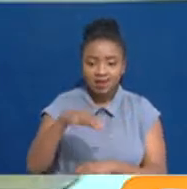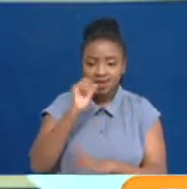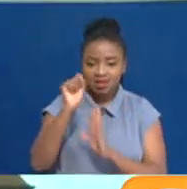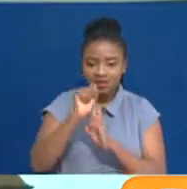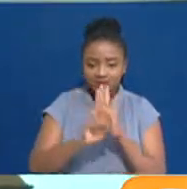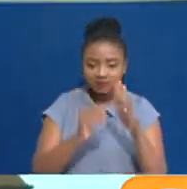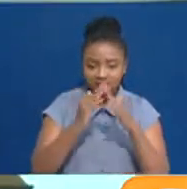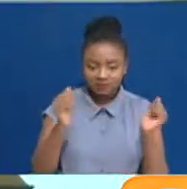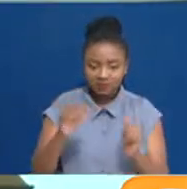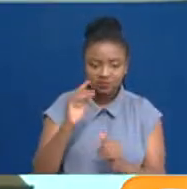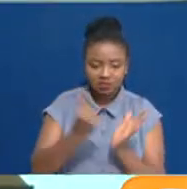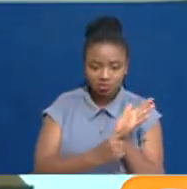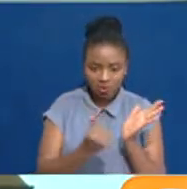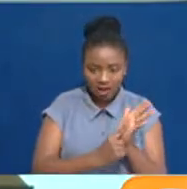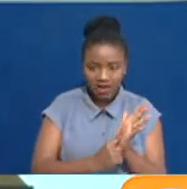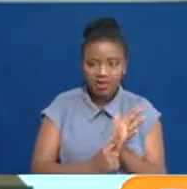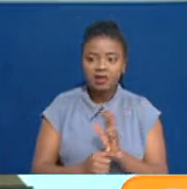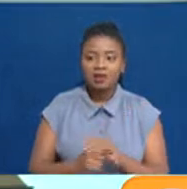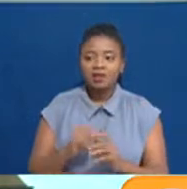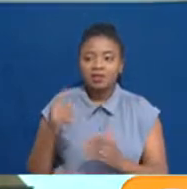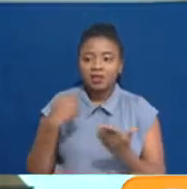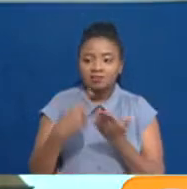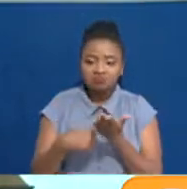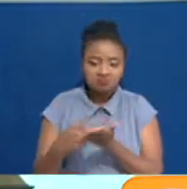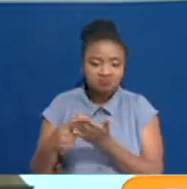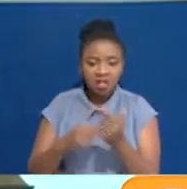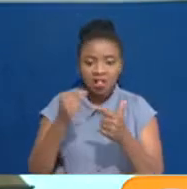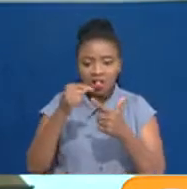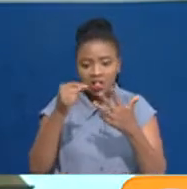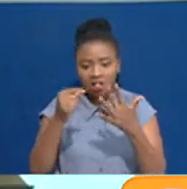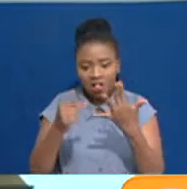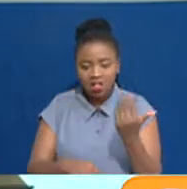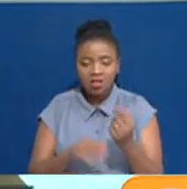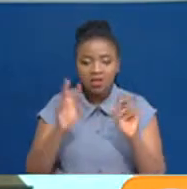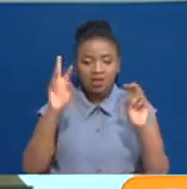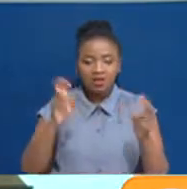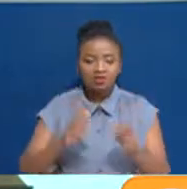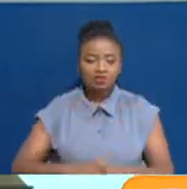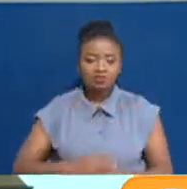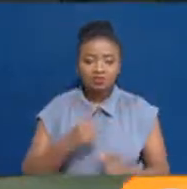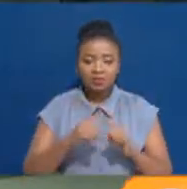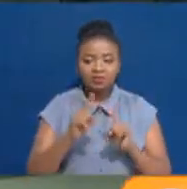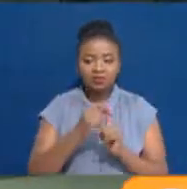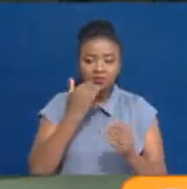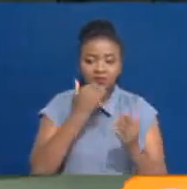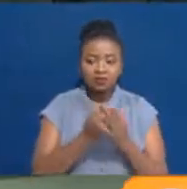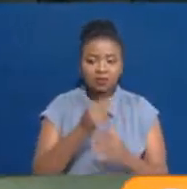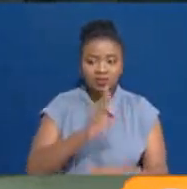the two leaders had discussions over a wide range of issues, with Museveni thanking Uhuru for visiting.